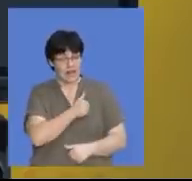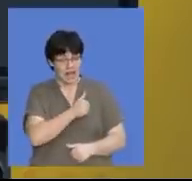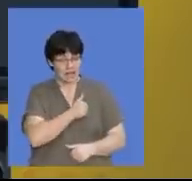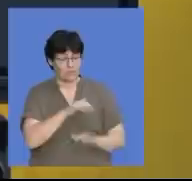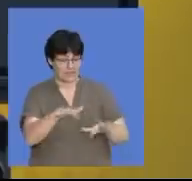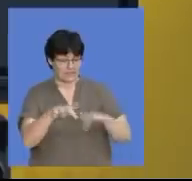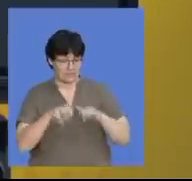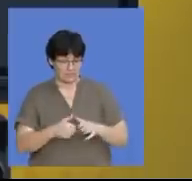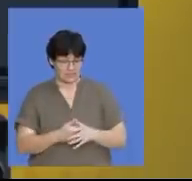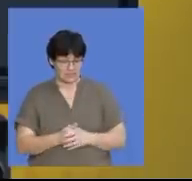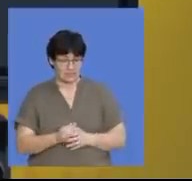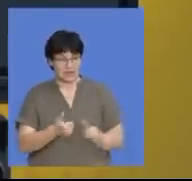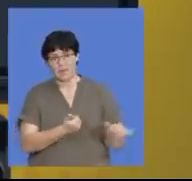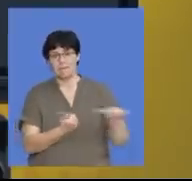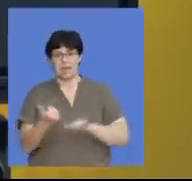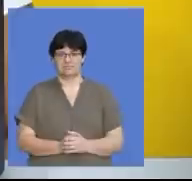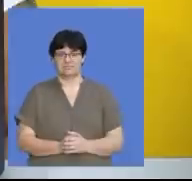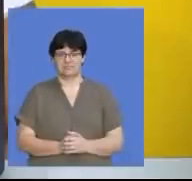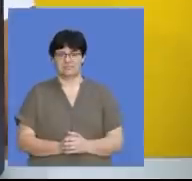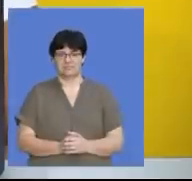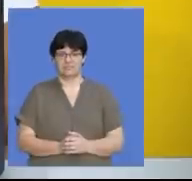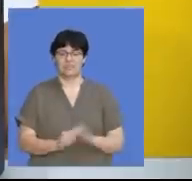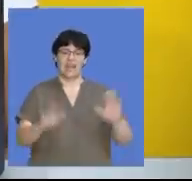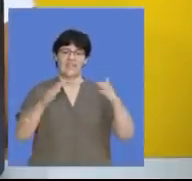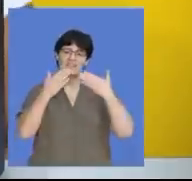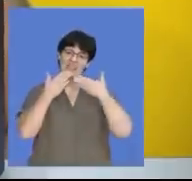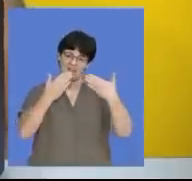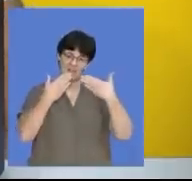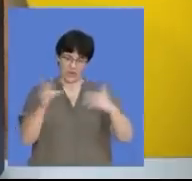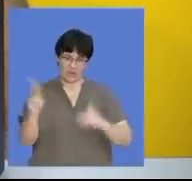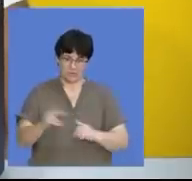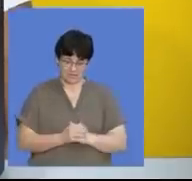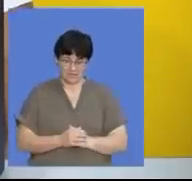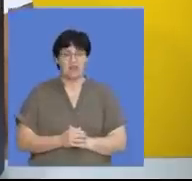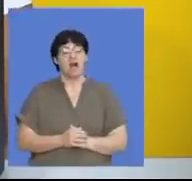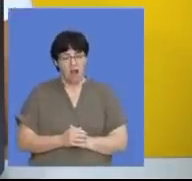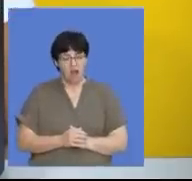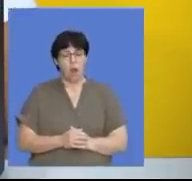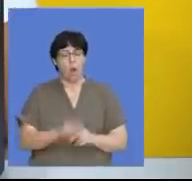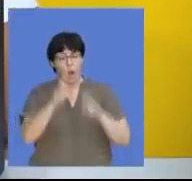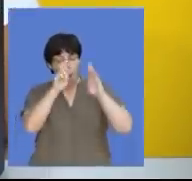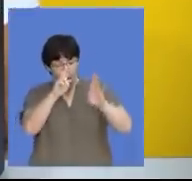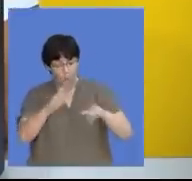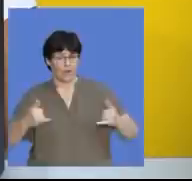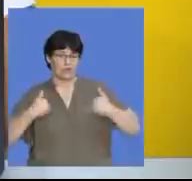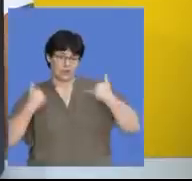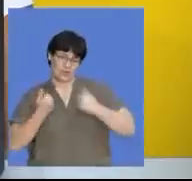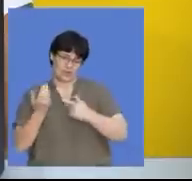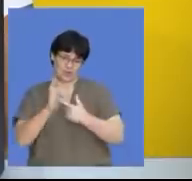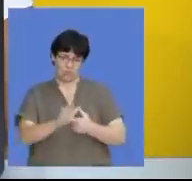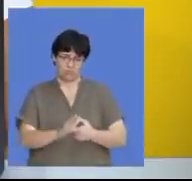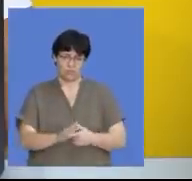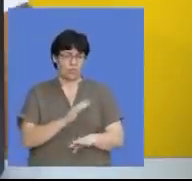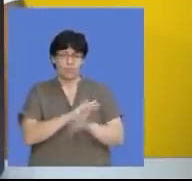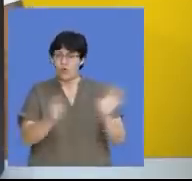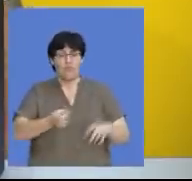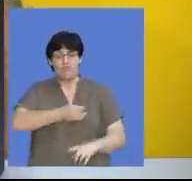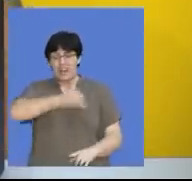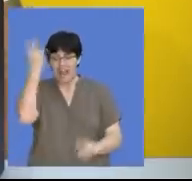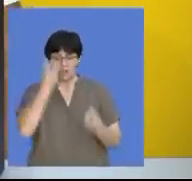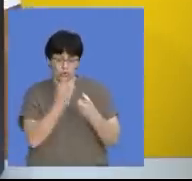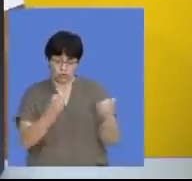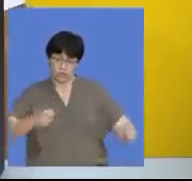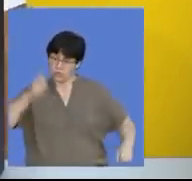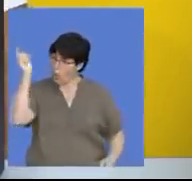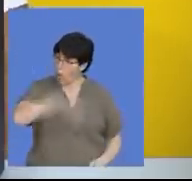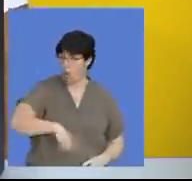your exams, and that's back to you, Looney. Thank you, Camelin. Matrix, I hope you guys enjoyed the show. Please don't forget to use all of our